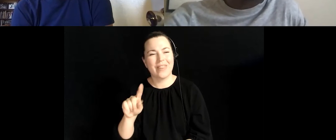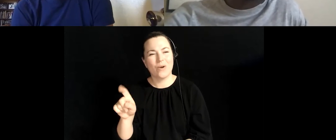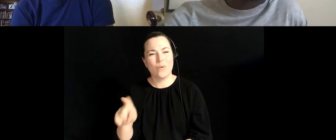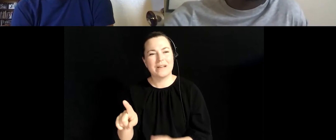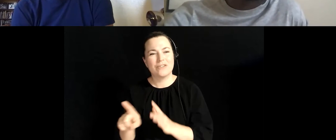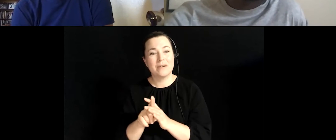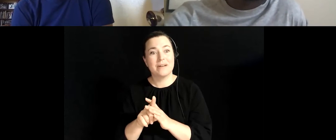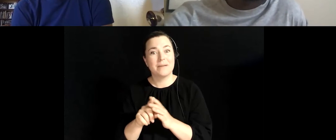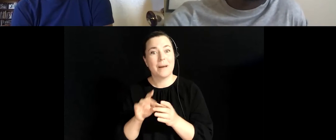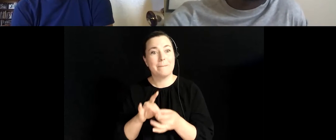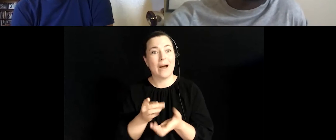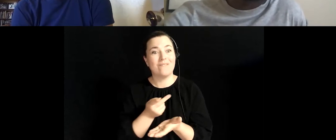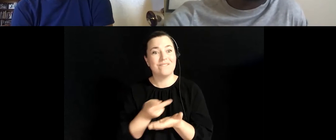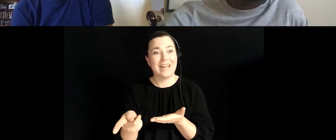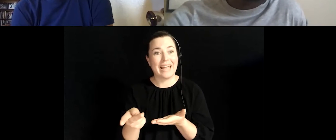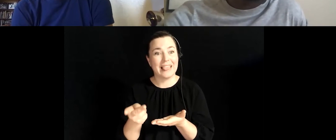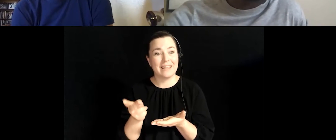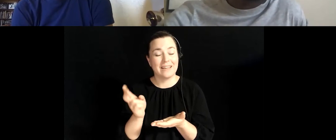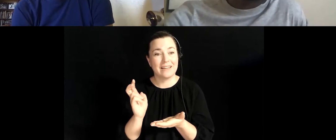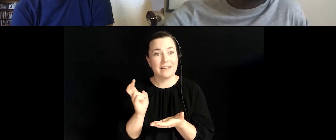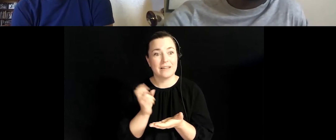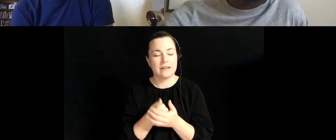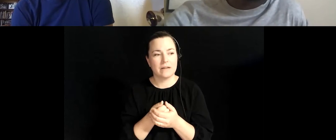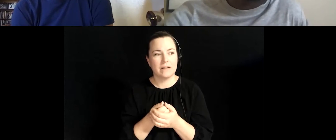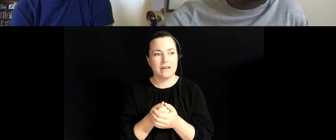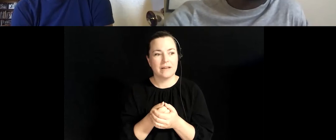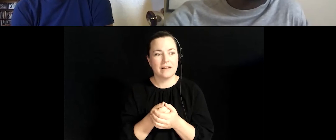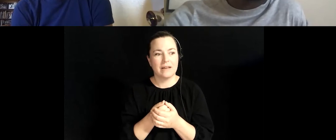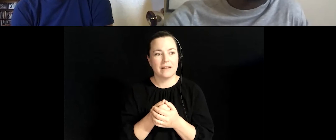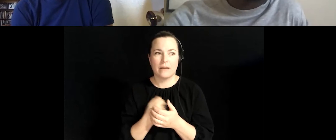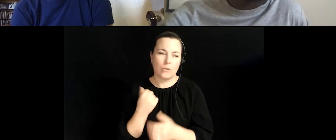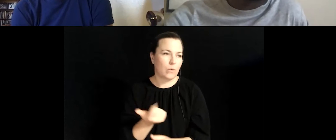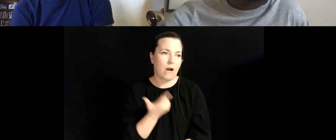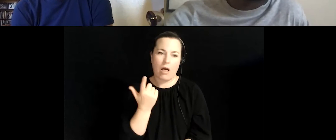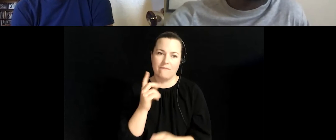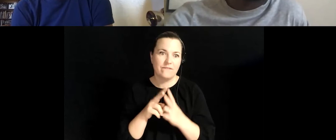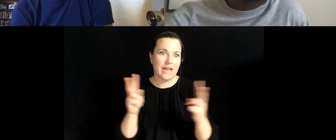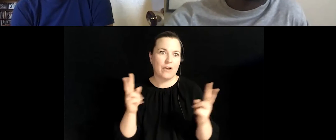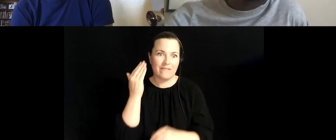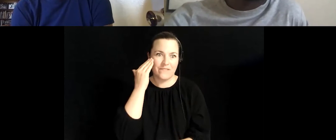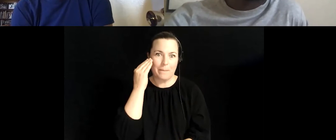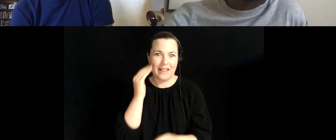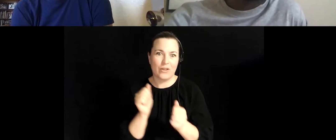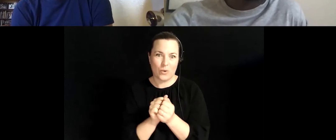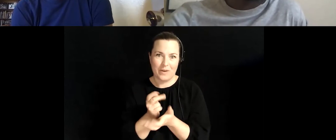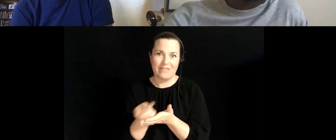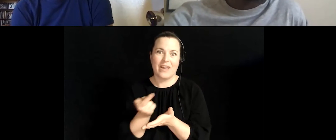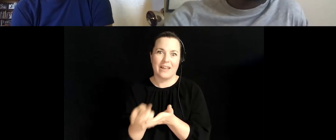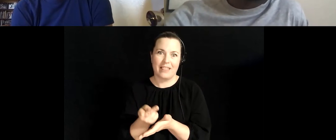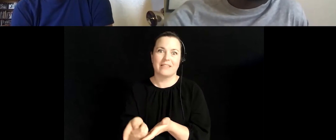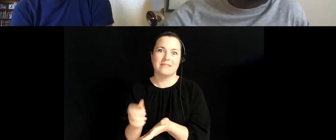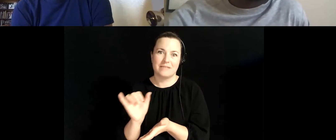failing, because we're all too familiar with that too. And but